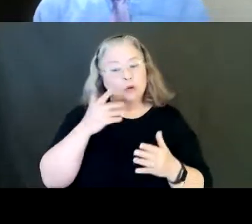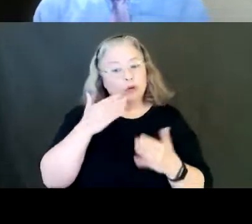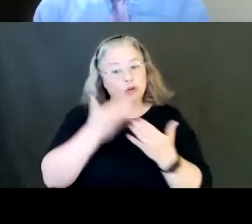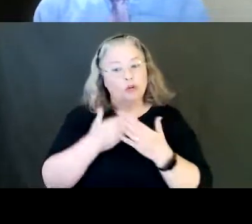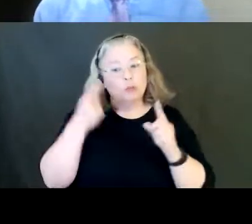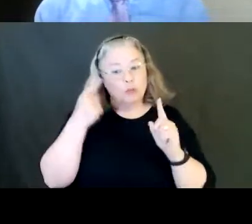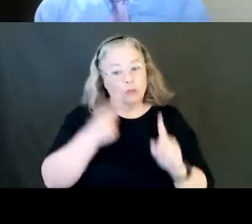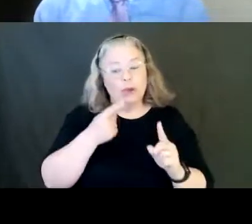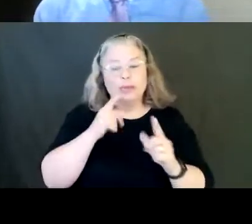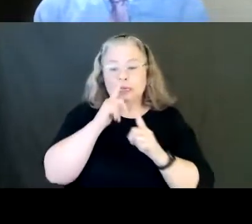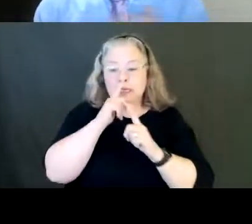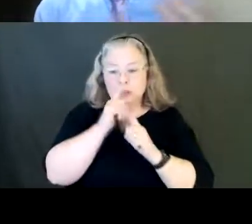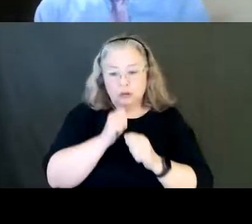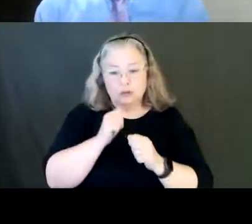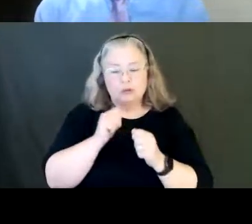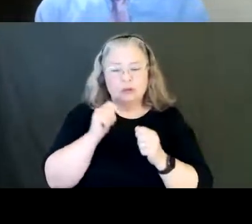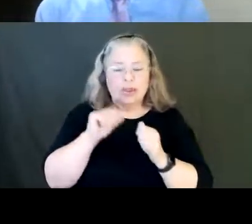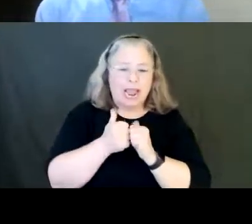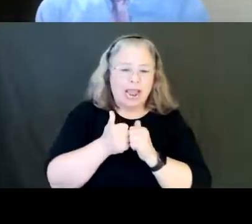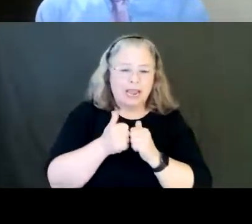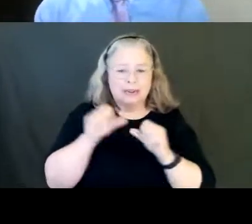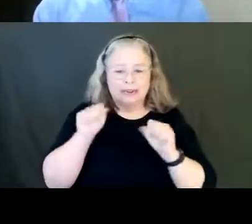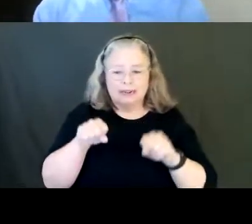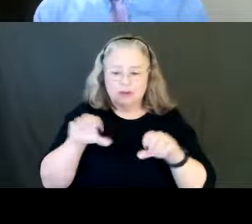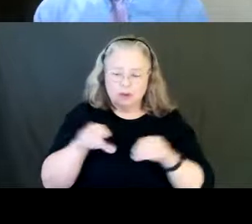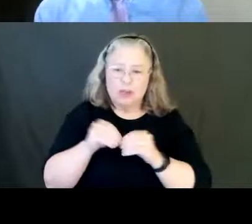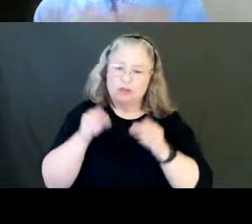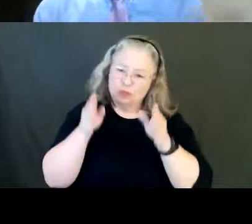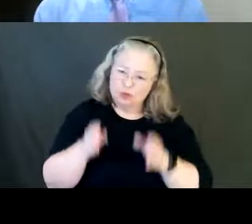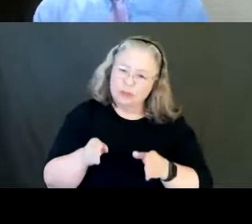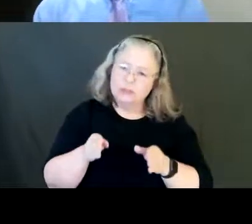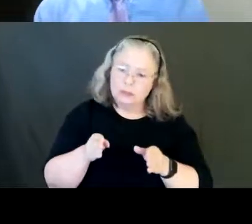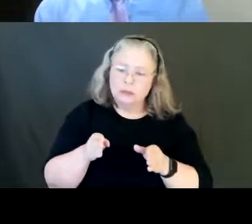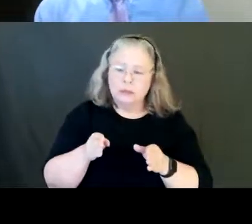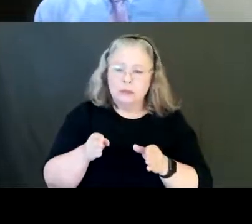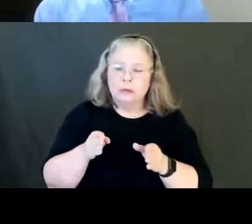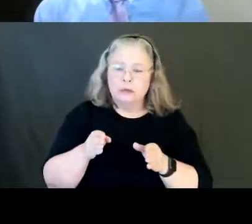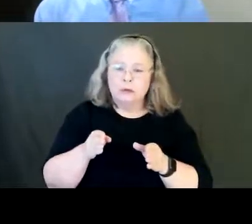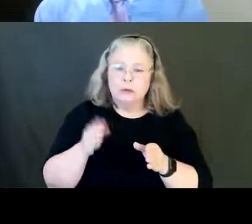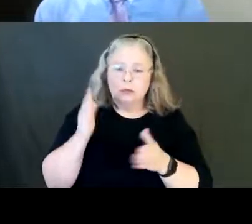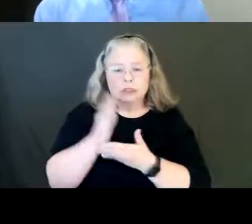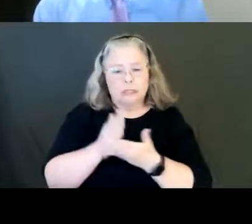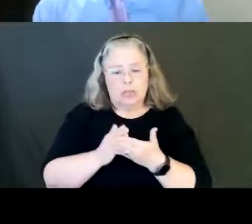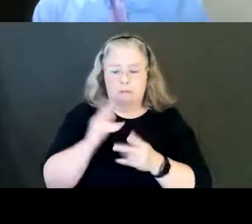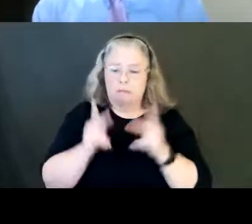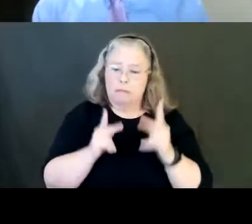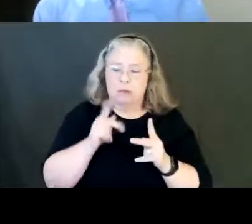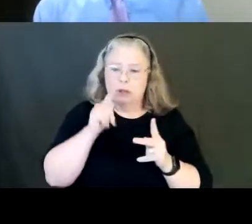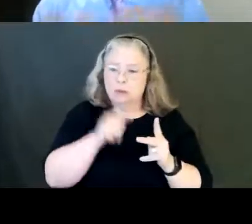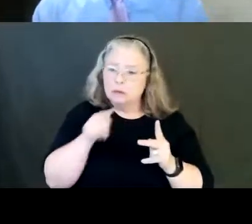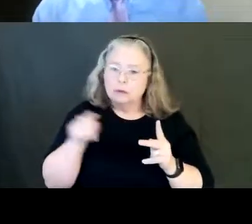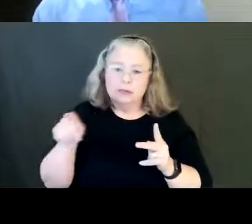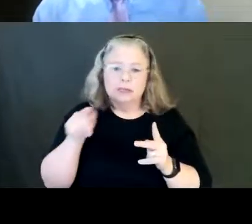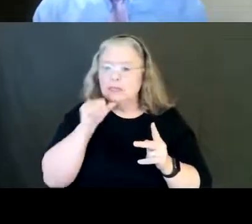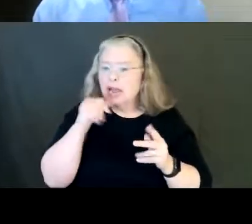an interesting thing to explore about how can things be done in person, because noting that some people may